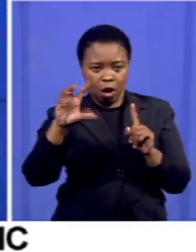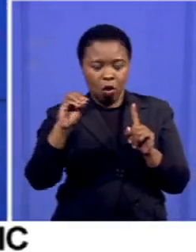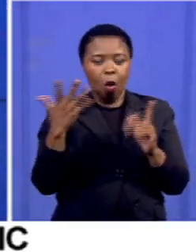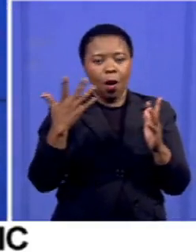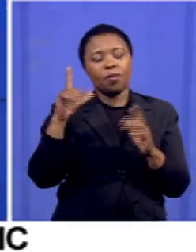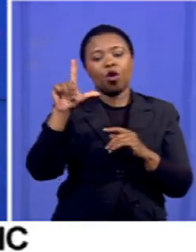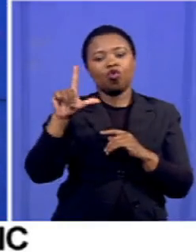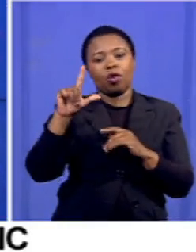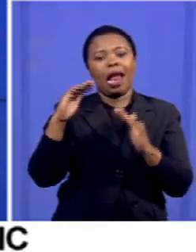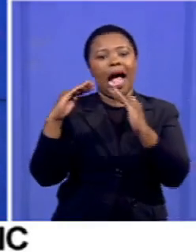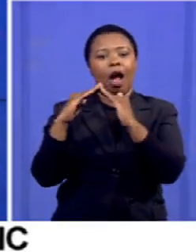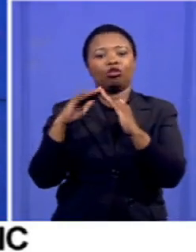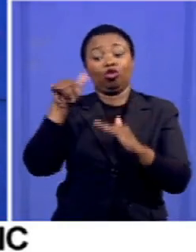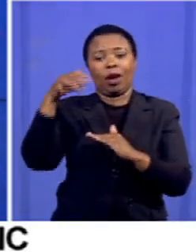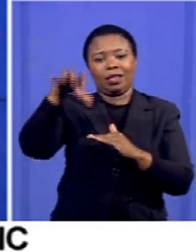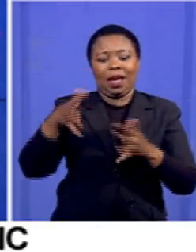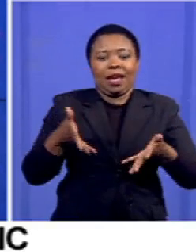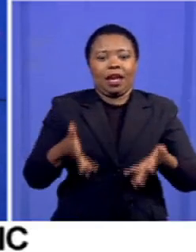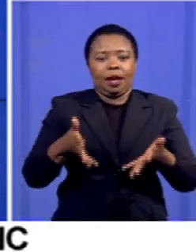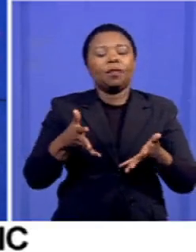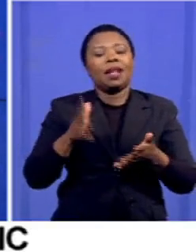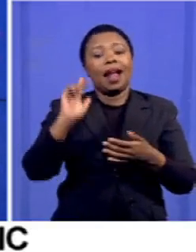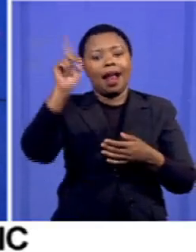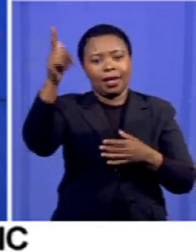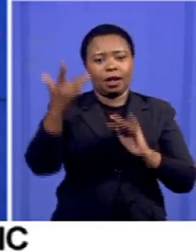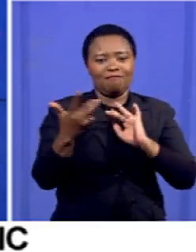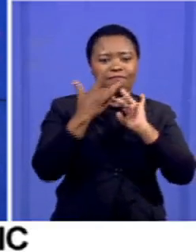House here in Johannesburg. She'll be coming back to us a bit later on in the program.